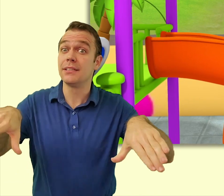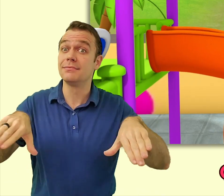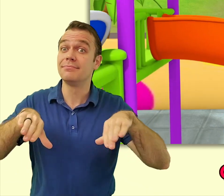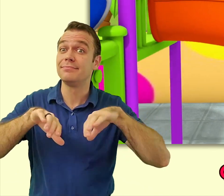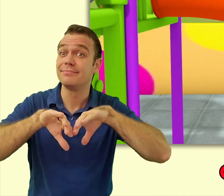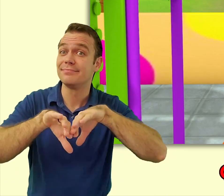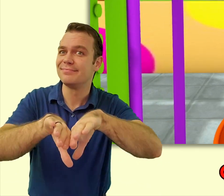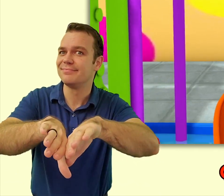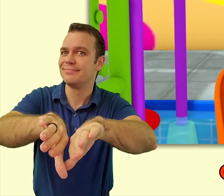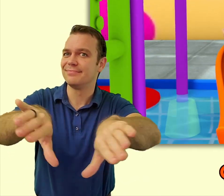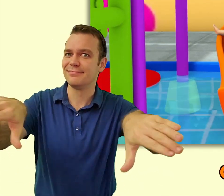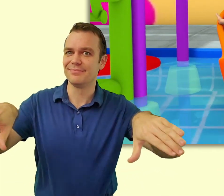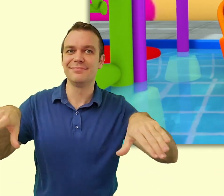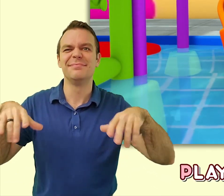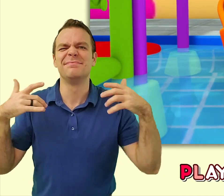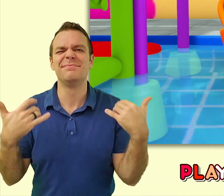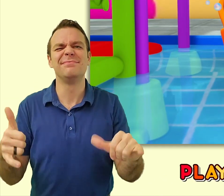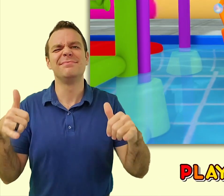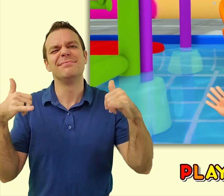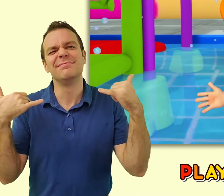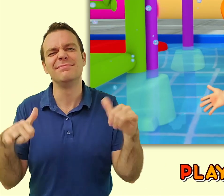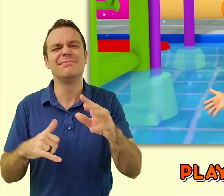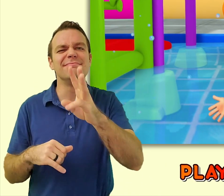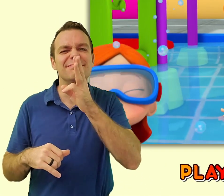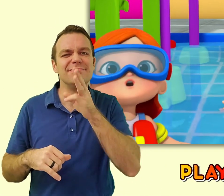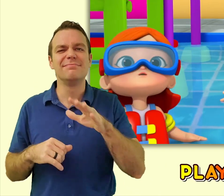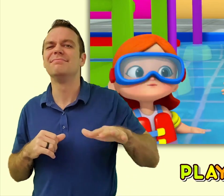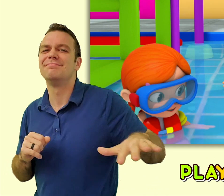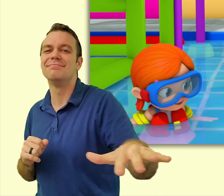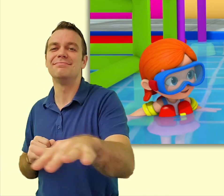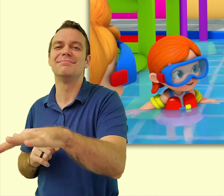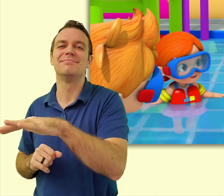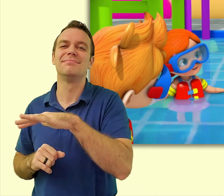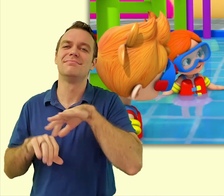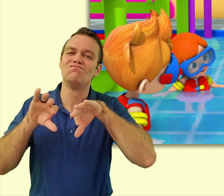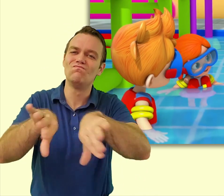Swimming, oh swimming, playing in the pool.